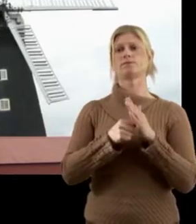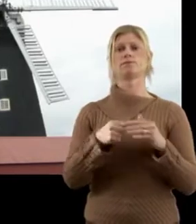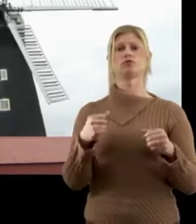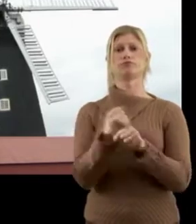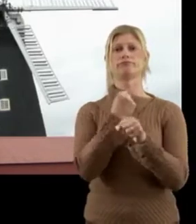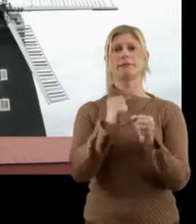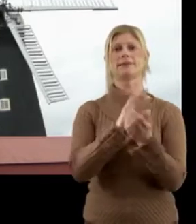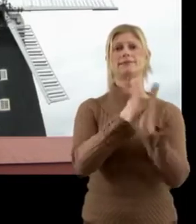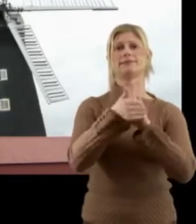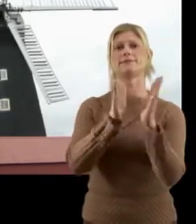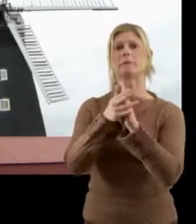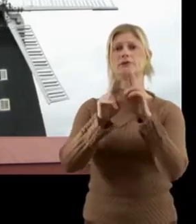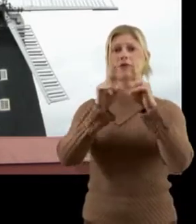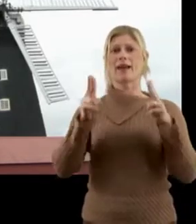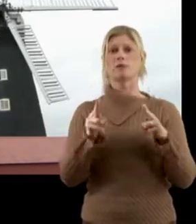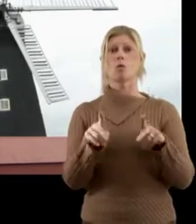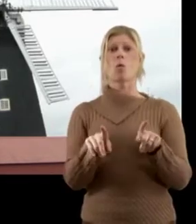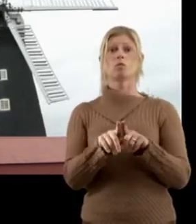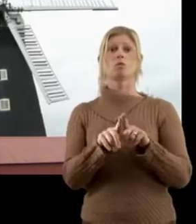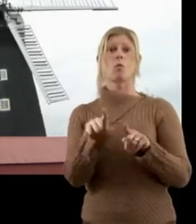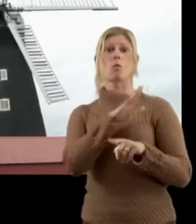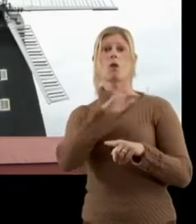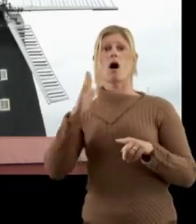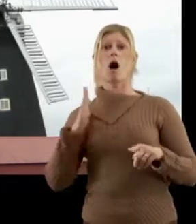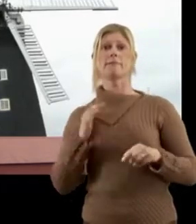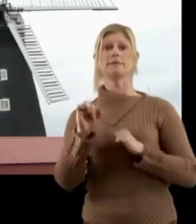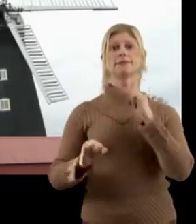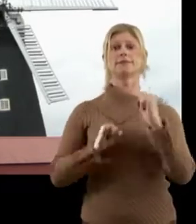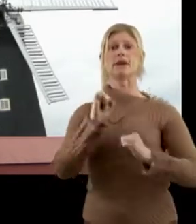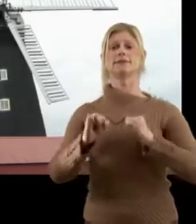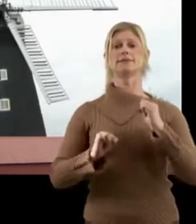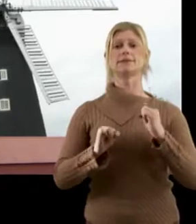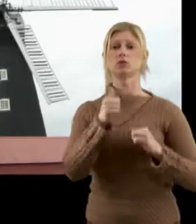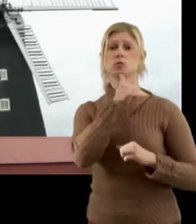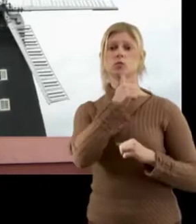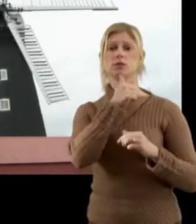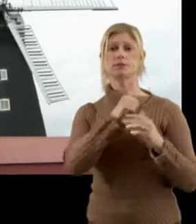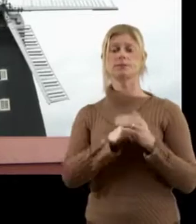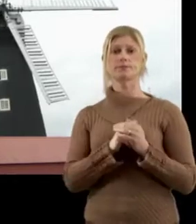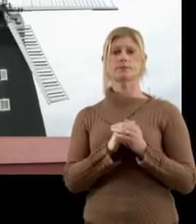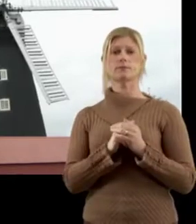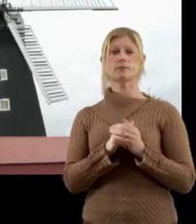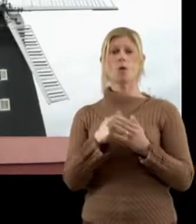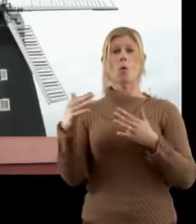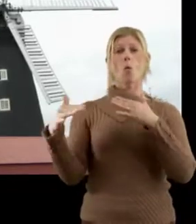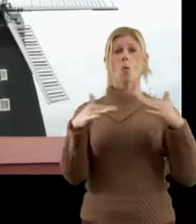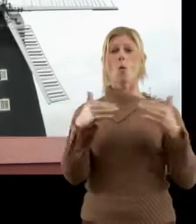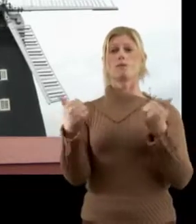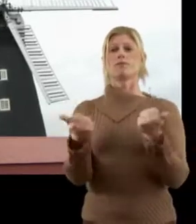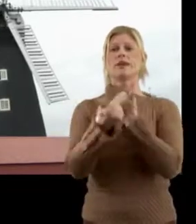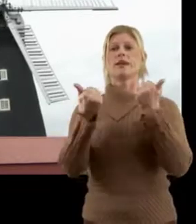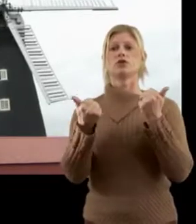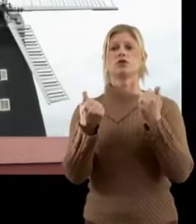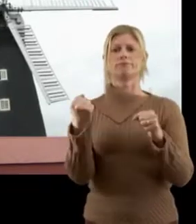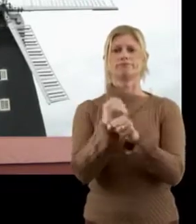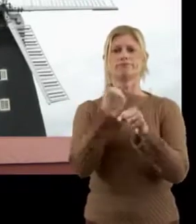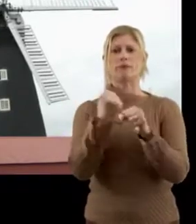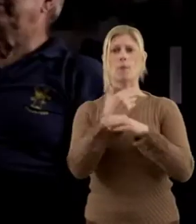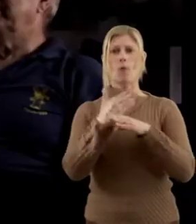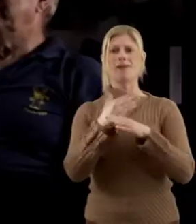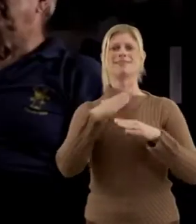homes and defence use. At the end of the war, major repair work was required to keep the mill